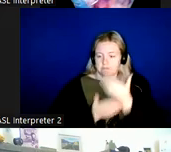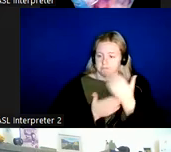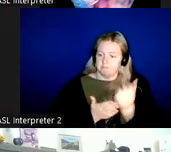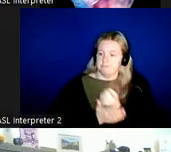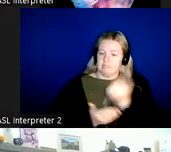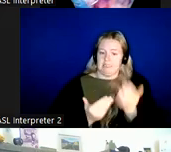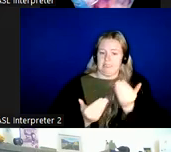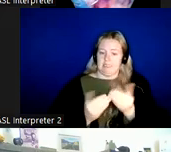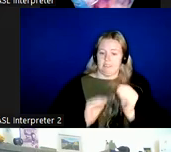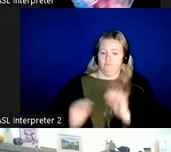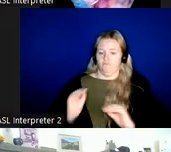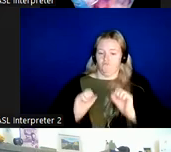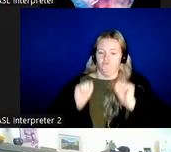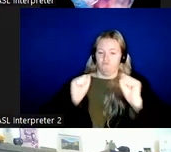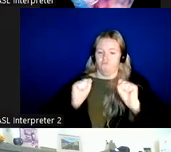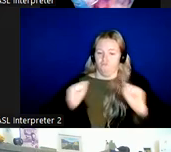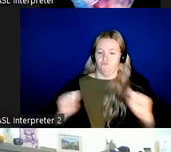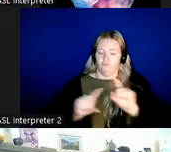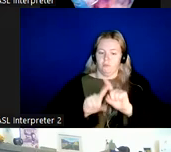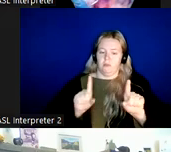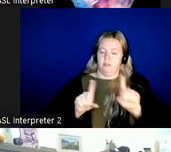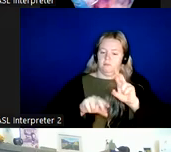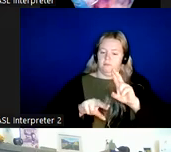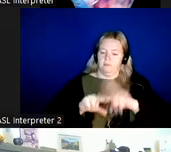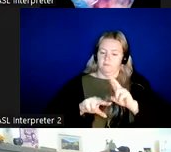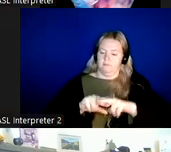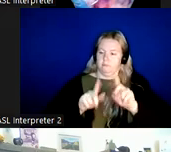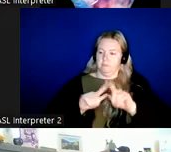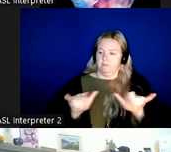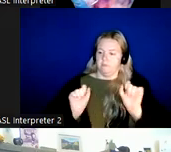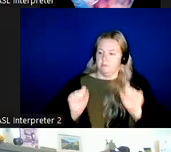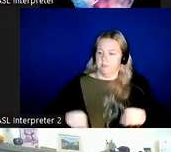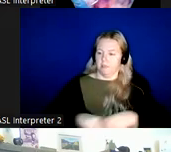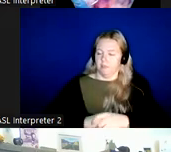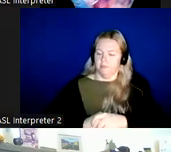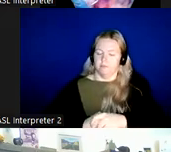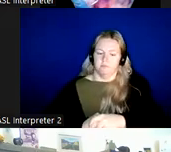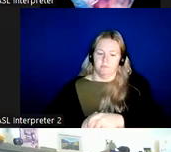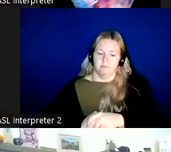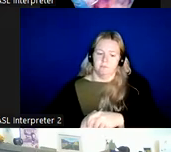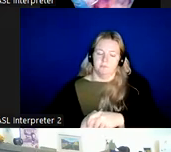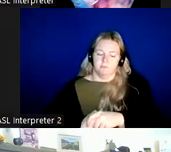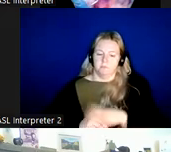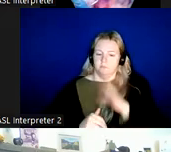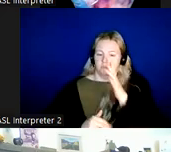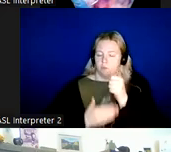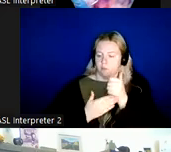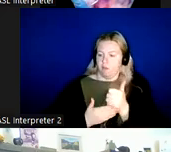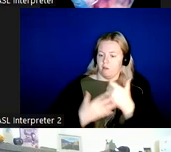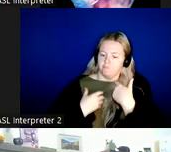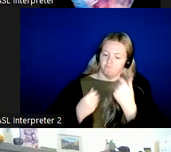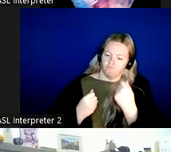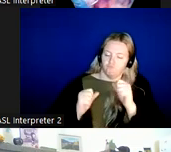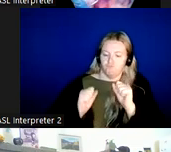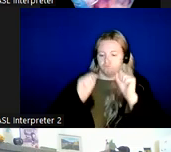maintenance, kind of low impact way to, you know, to stay fit. And yeah, just, you